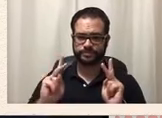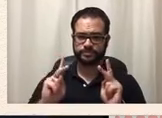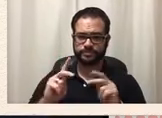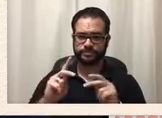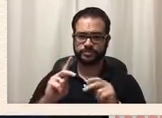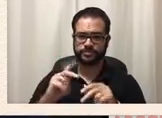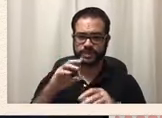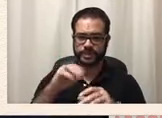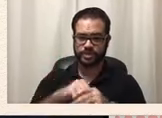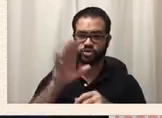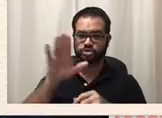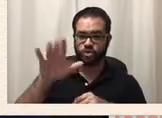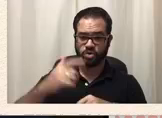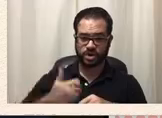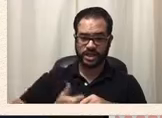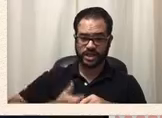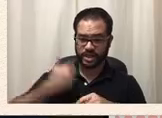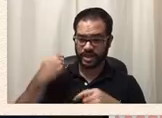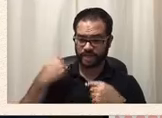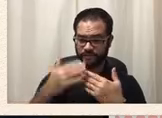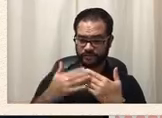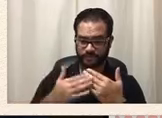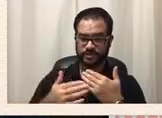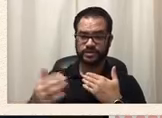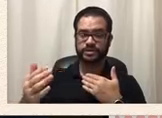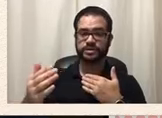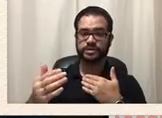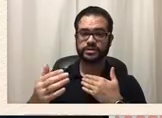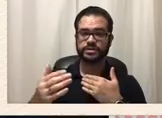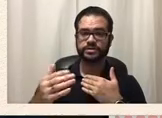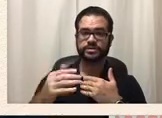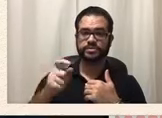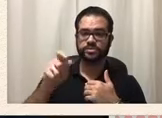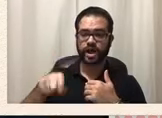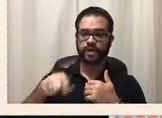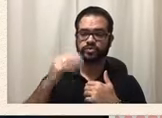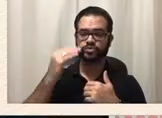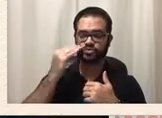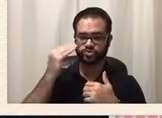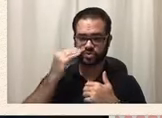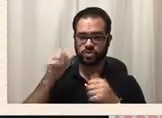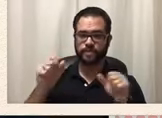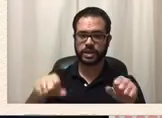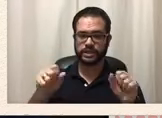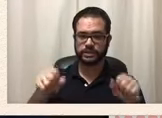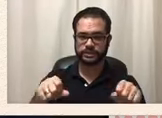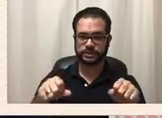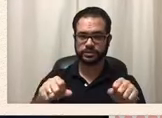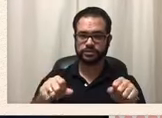shines. So it's their light to be in this